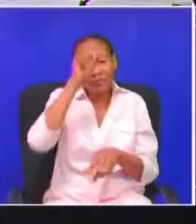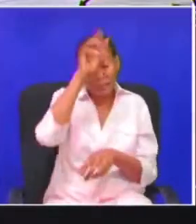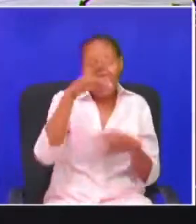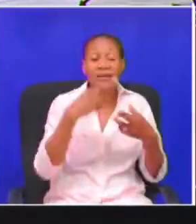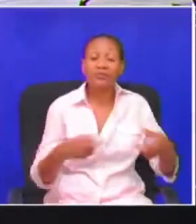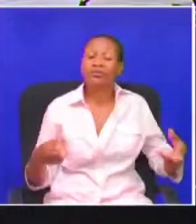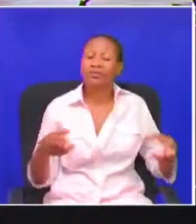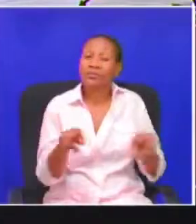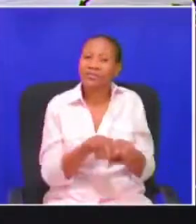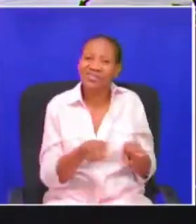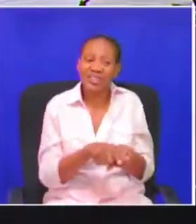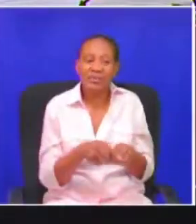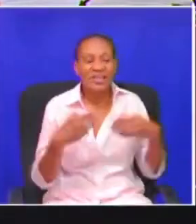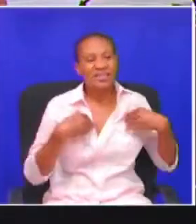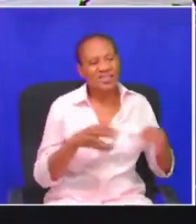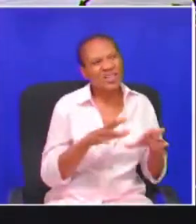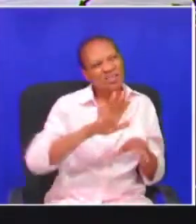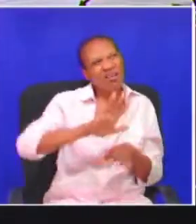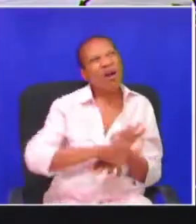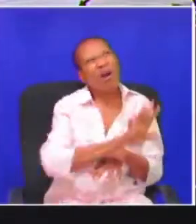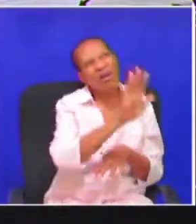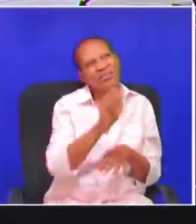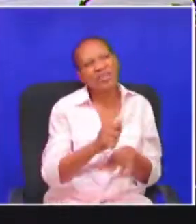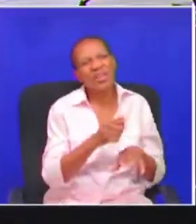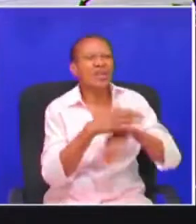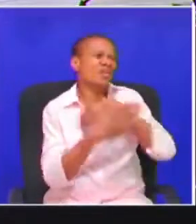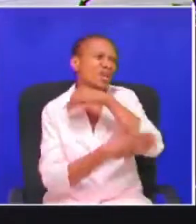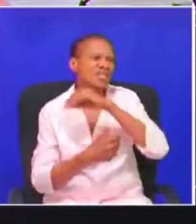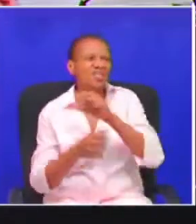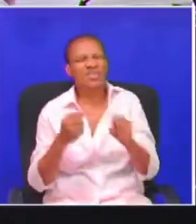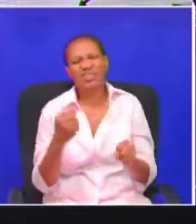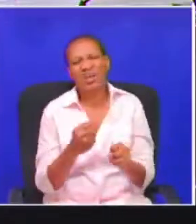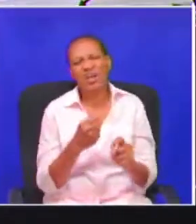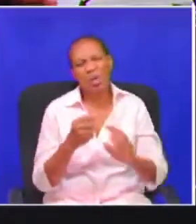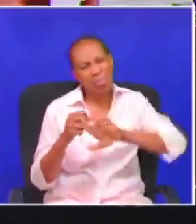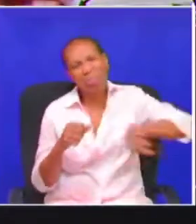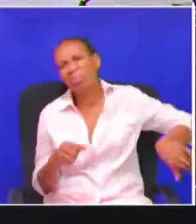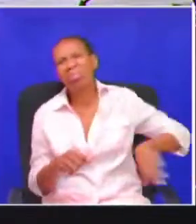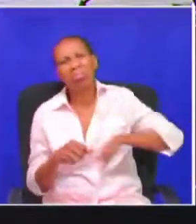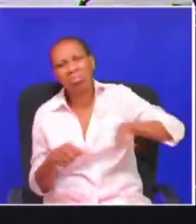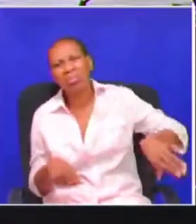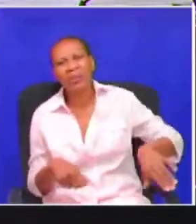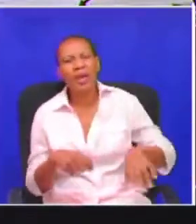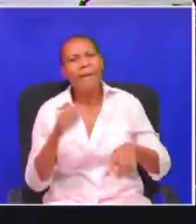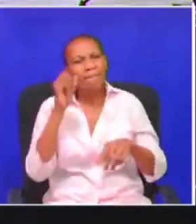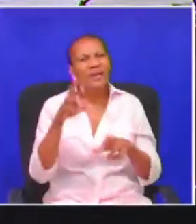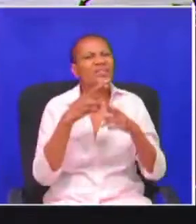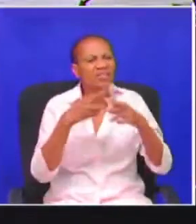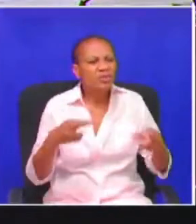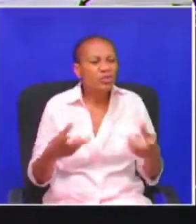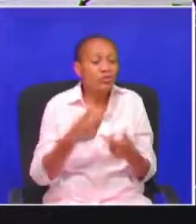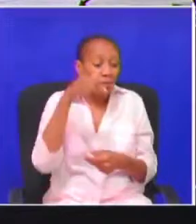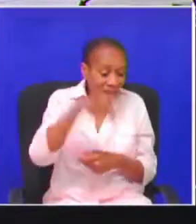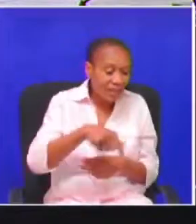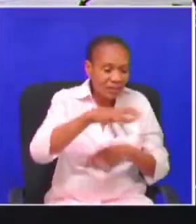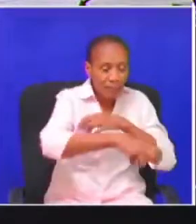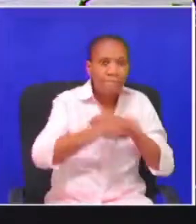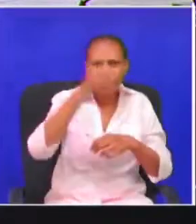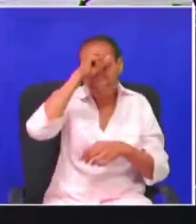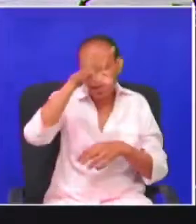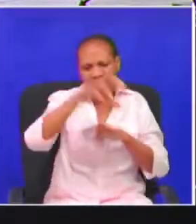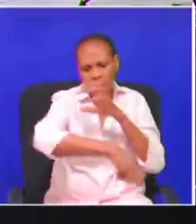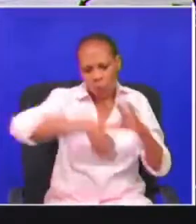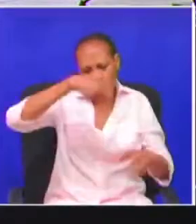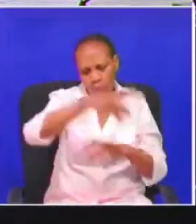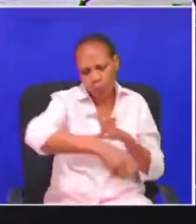the African countries being completely exploited with the extraction activities of the global